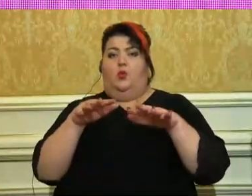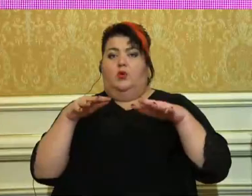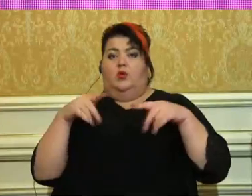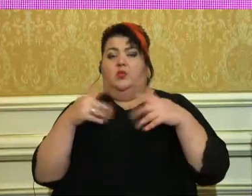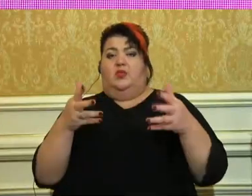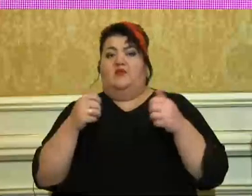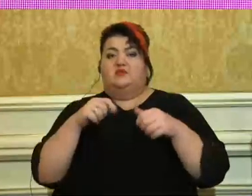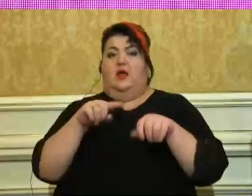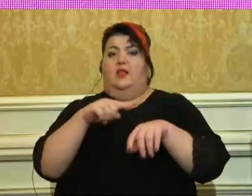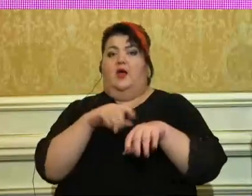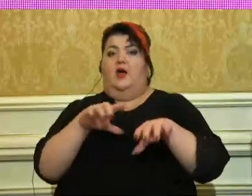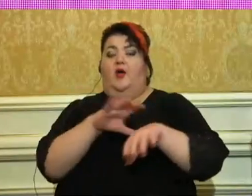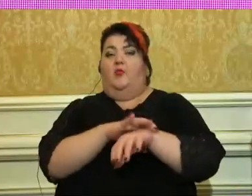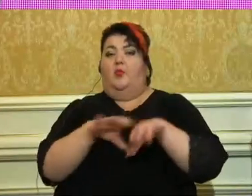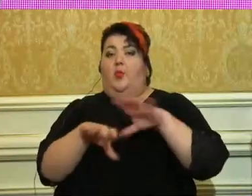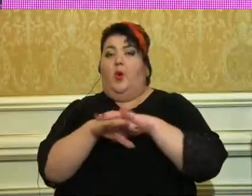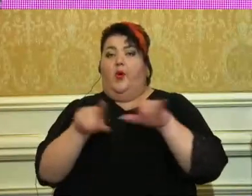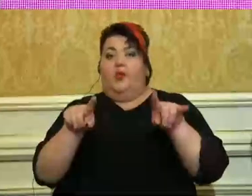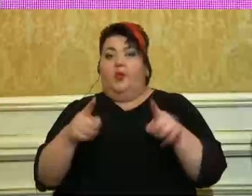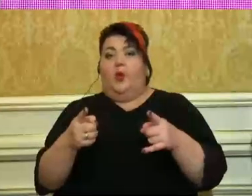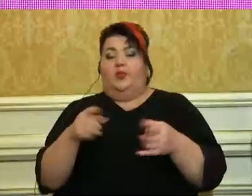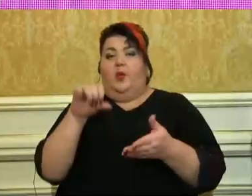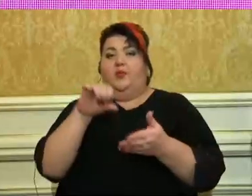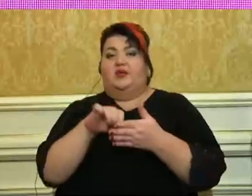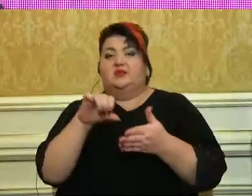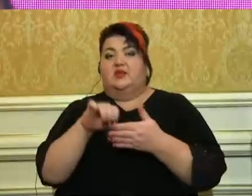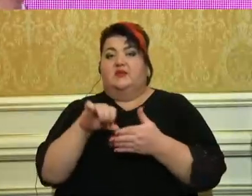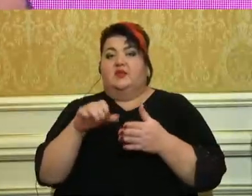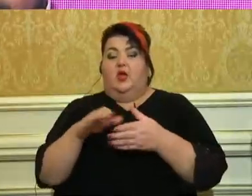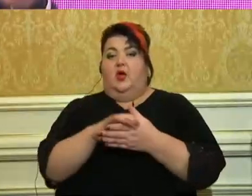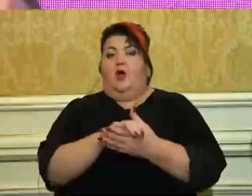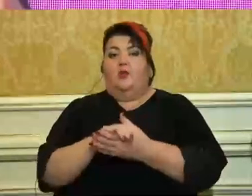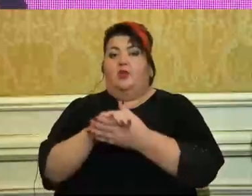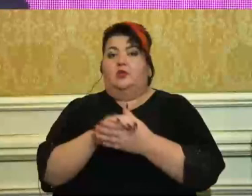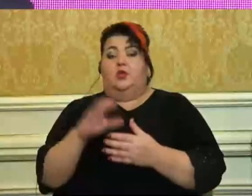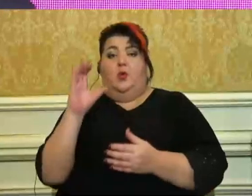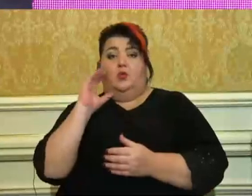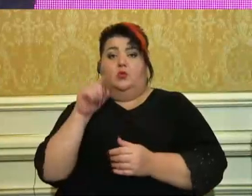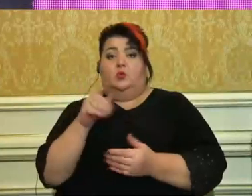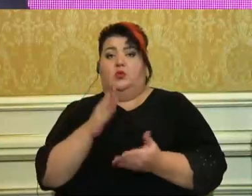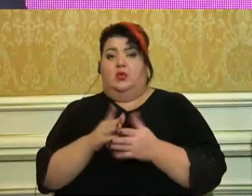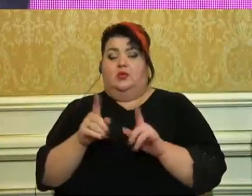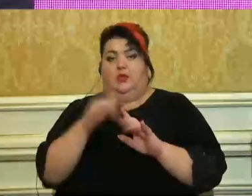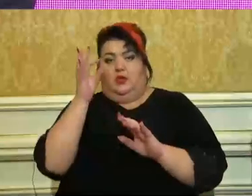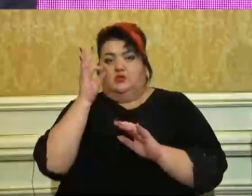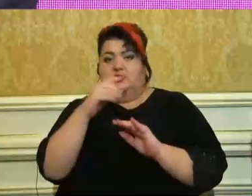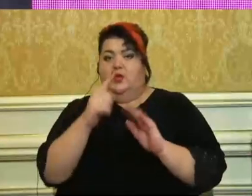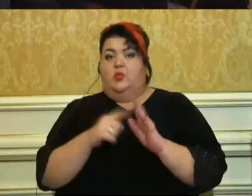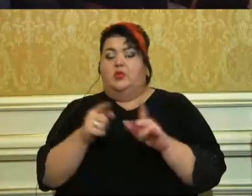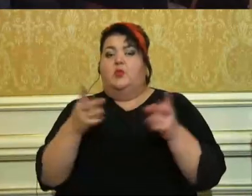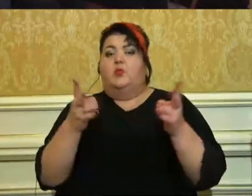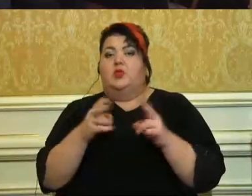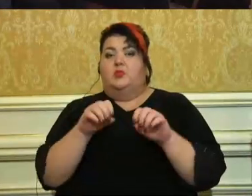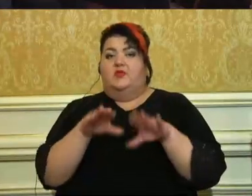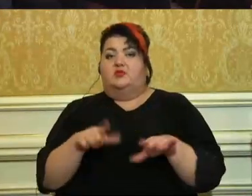of the Verkhovna Rada, and I was a little bit, I would say, captured by the representatives of the equal opportunities. We have some